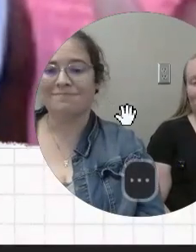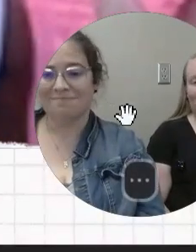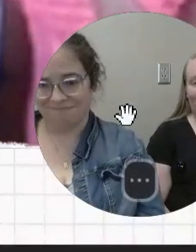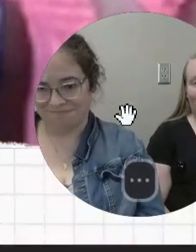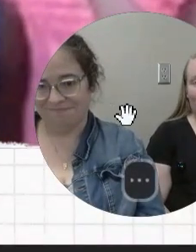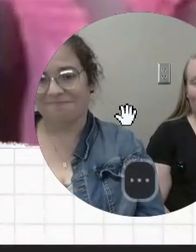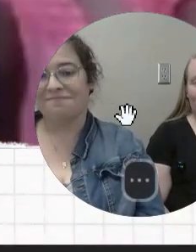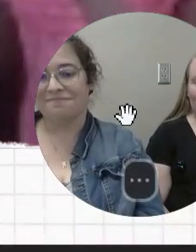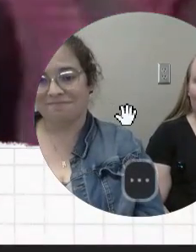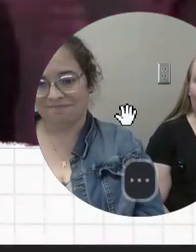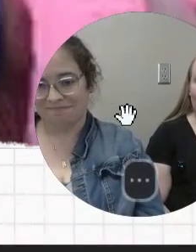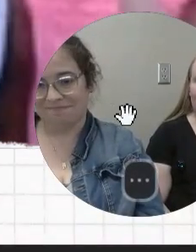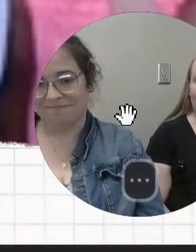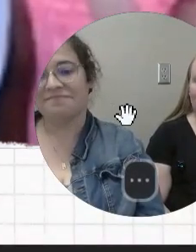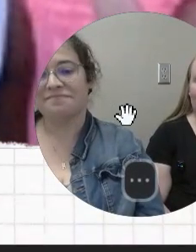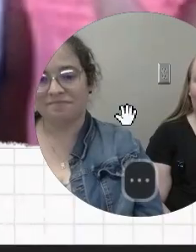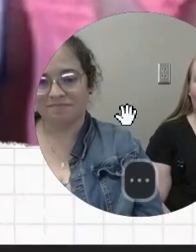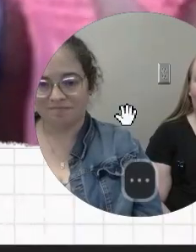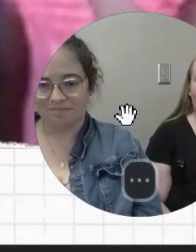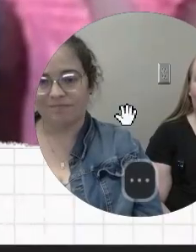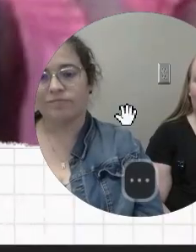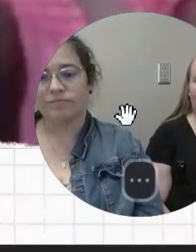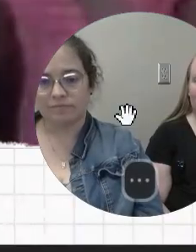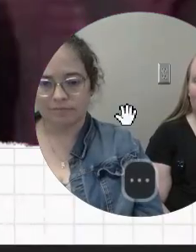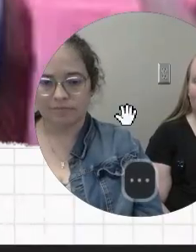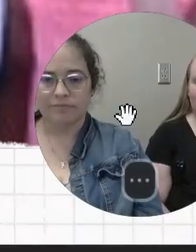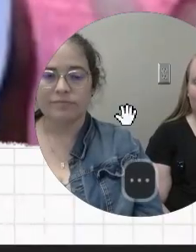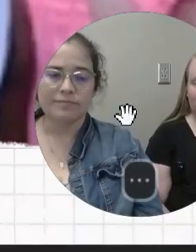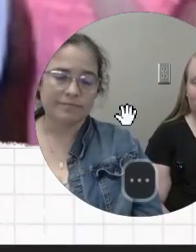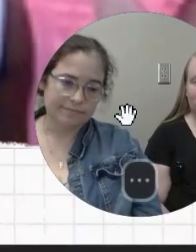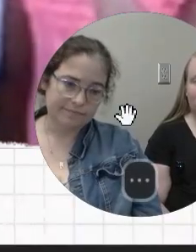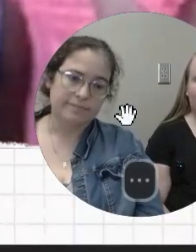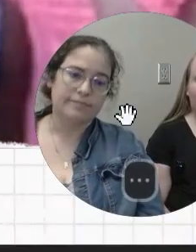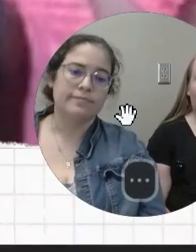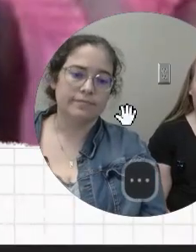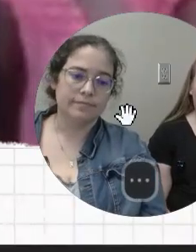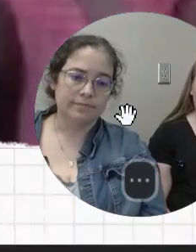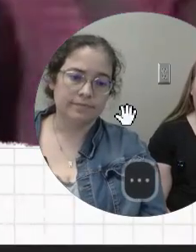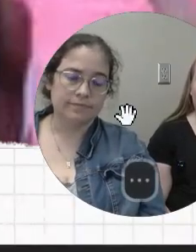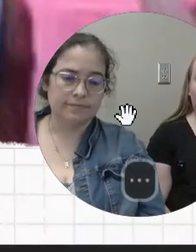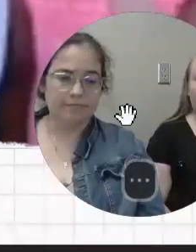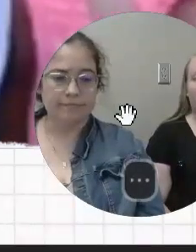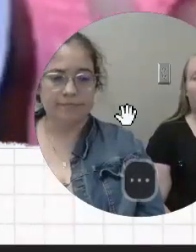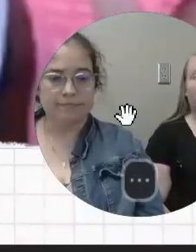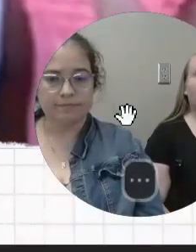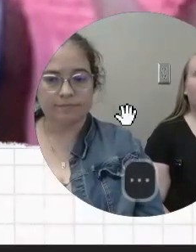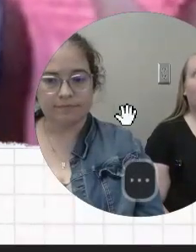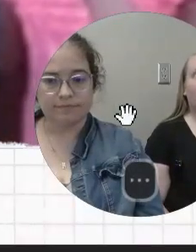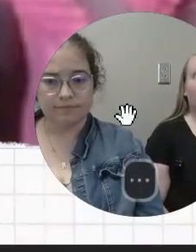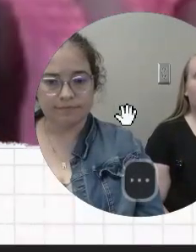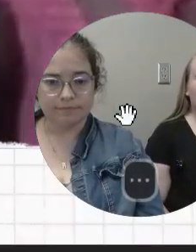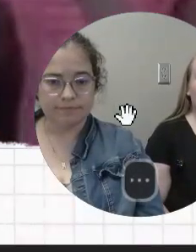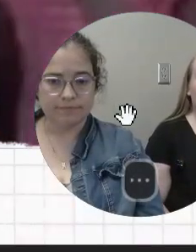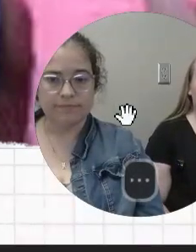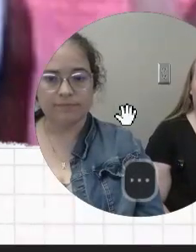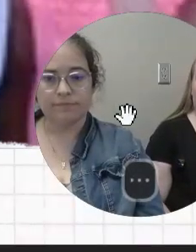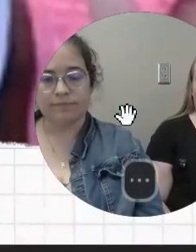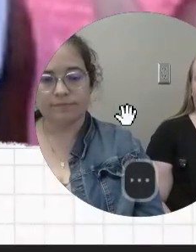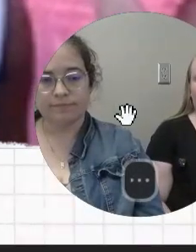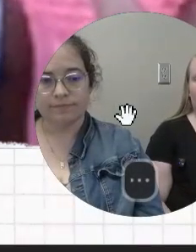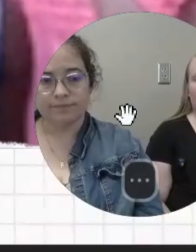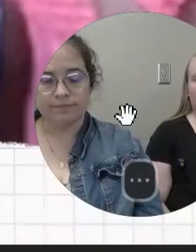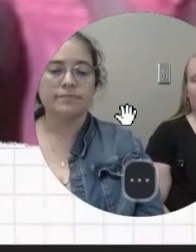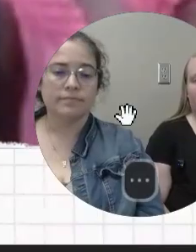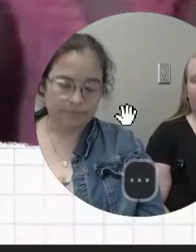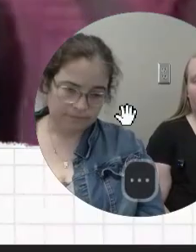Speaking of which, take advantage of your interpreter. If you do have an interpreter, they are willing to answer questions about signs,